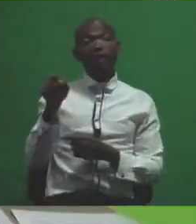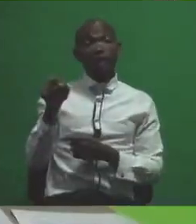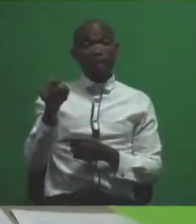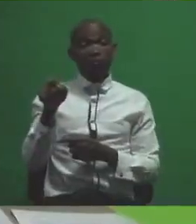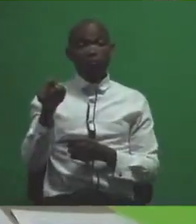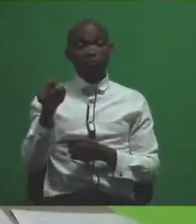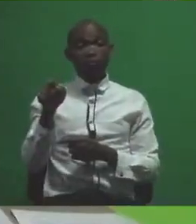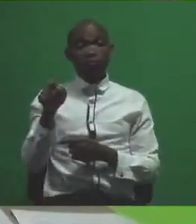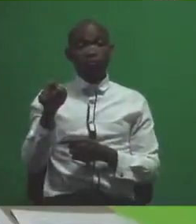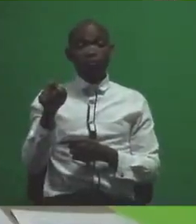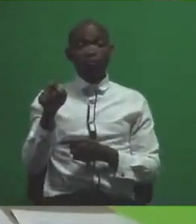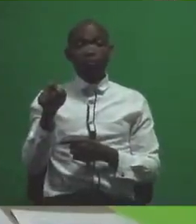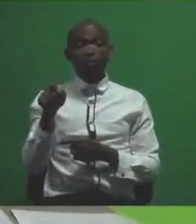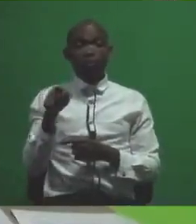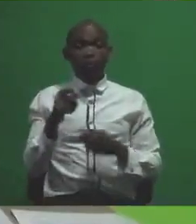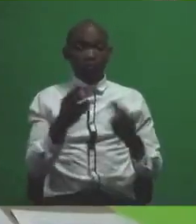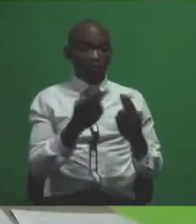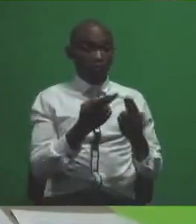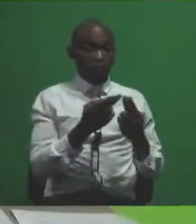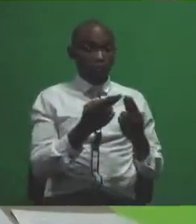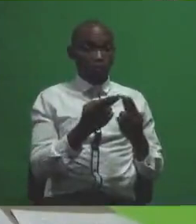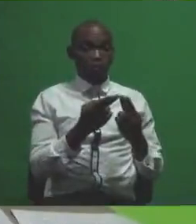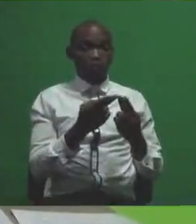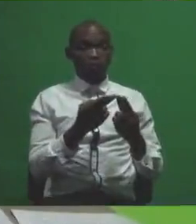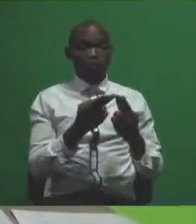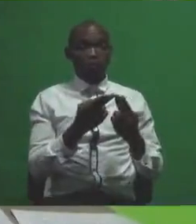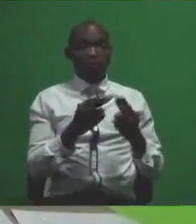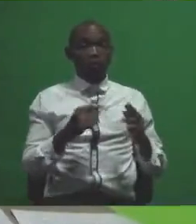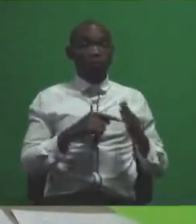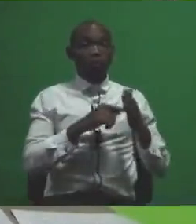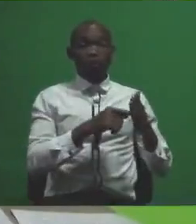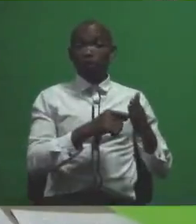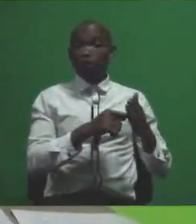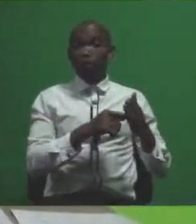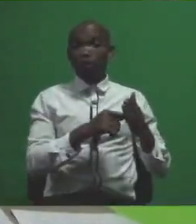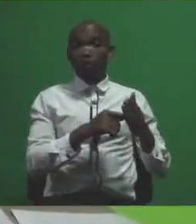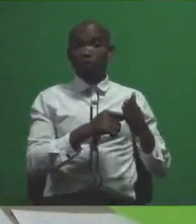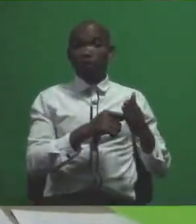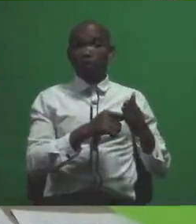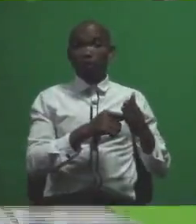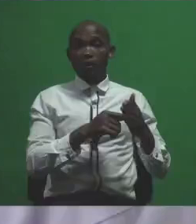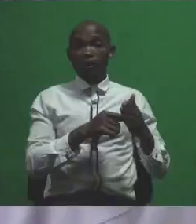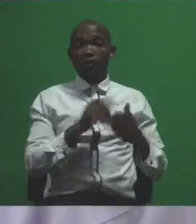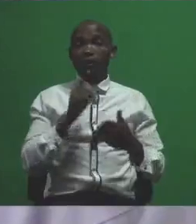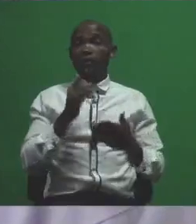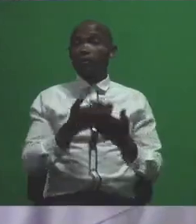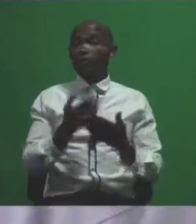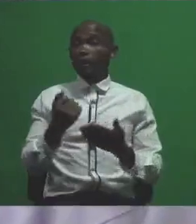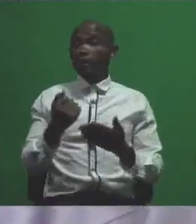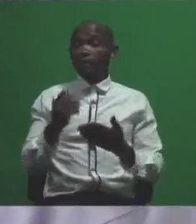there are also, it shows that we have